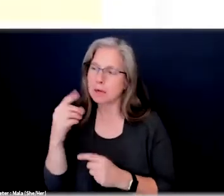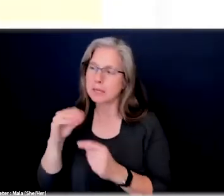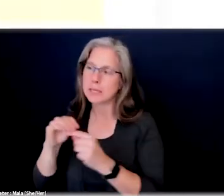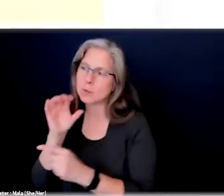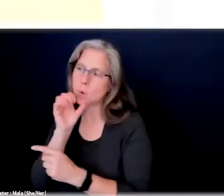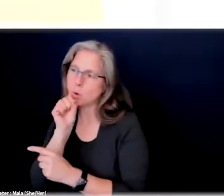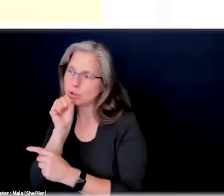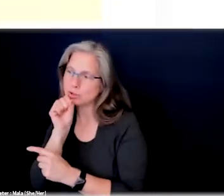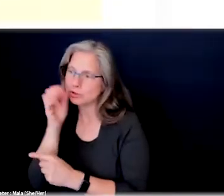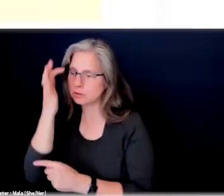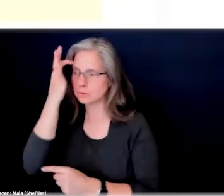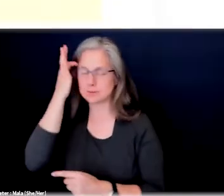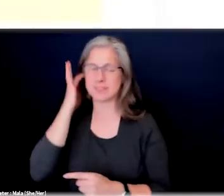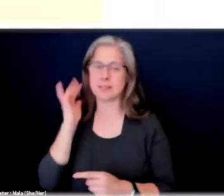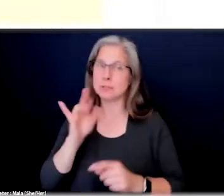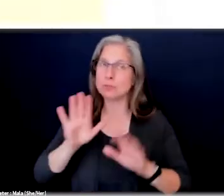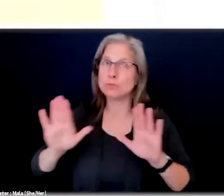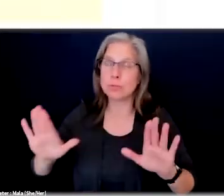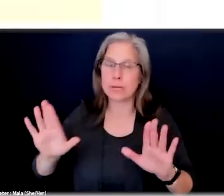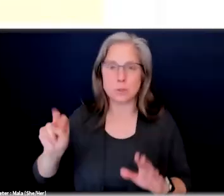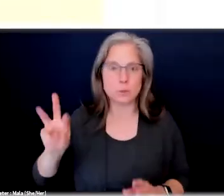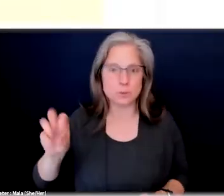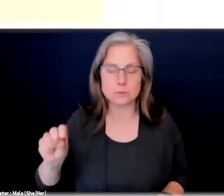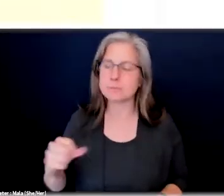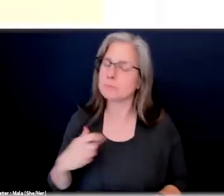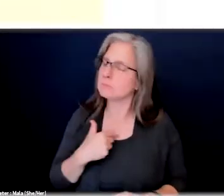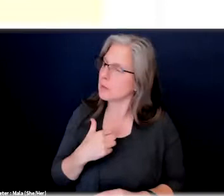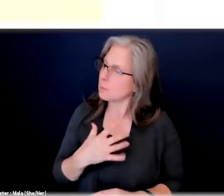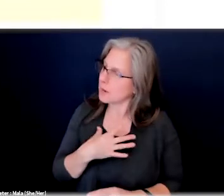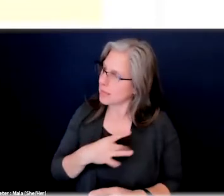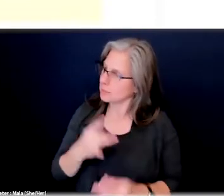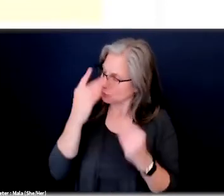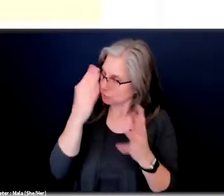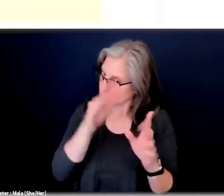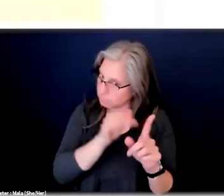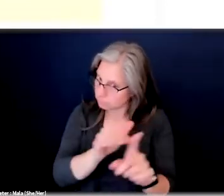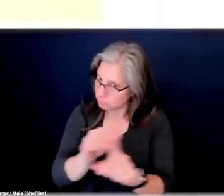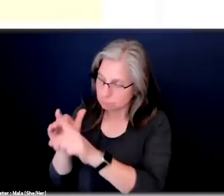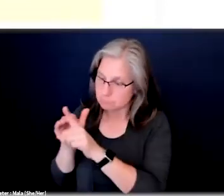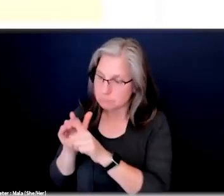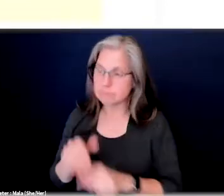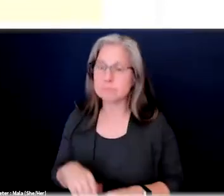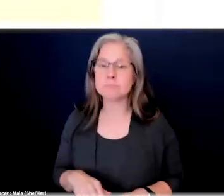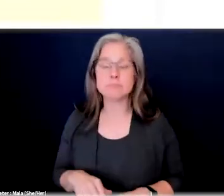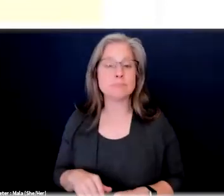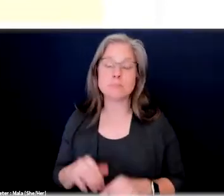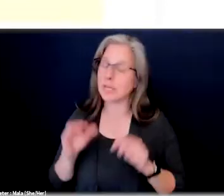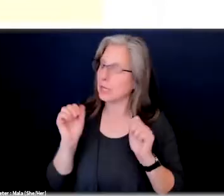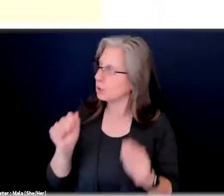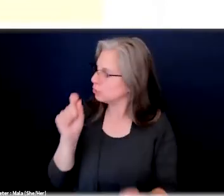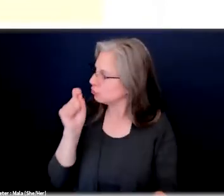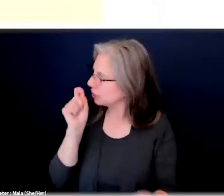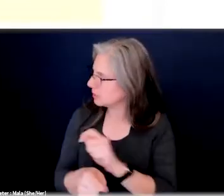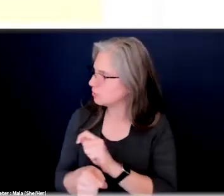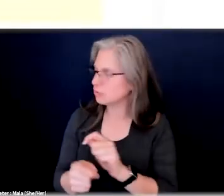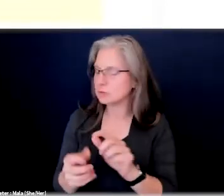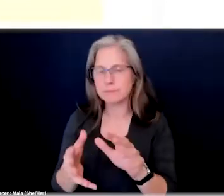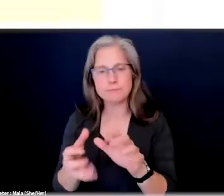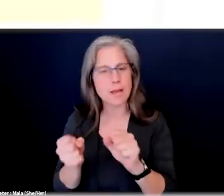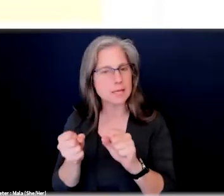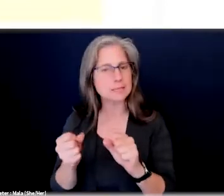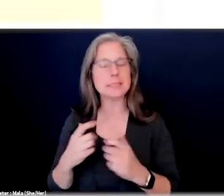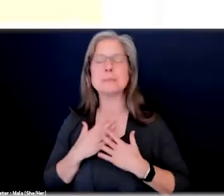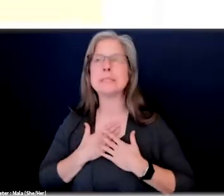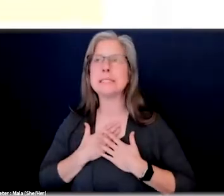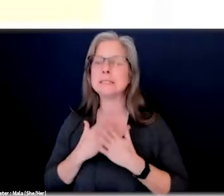So this is really good news. I would just like to remind folks it could change quickly. So please,